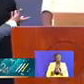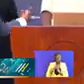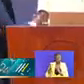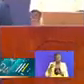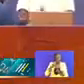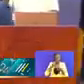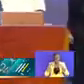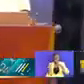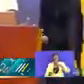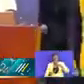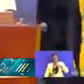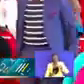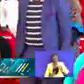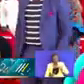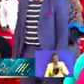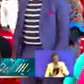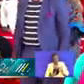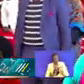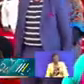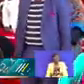it for the gospel